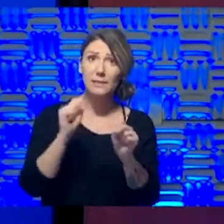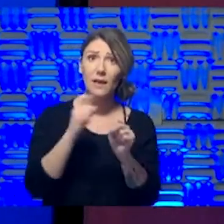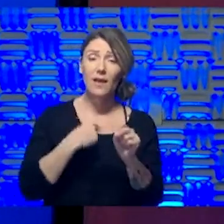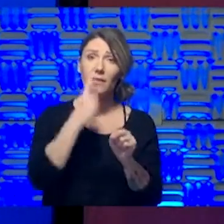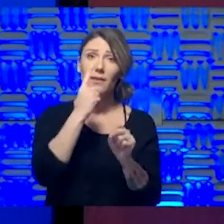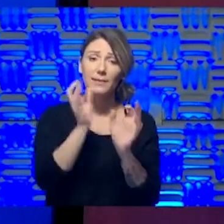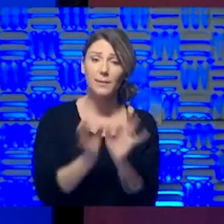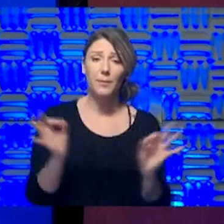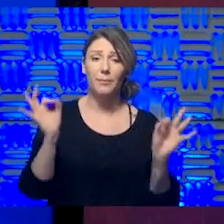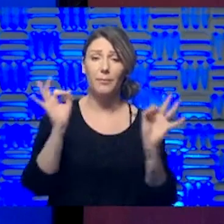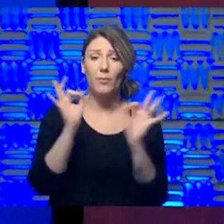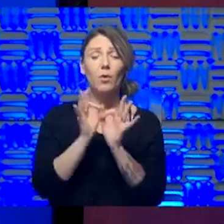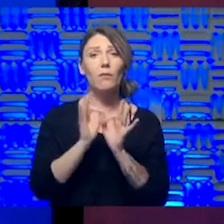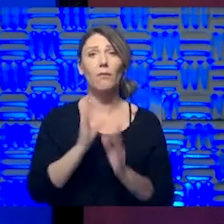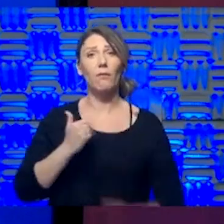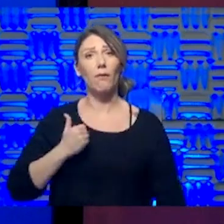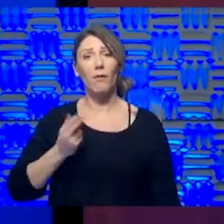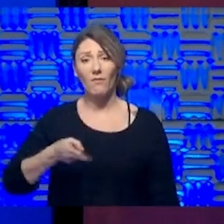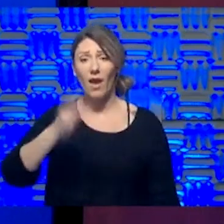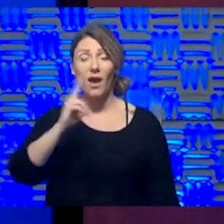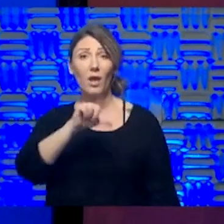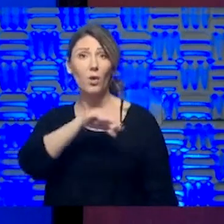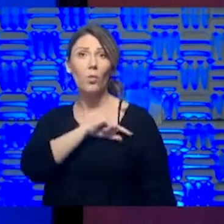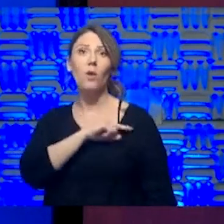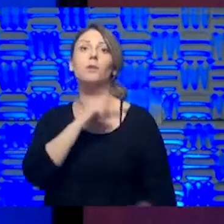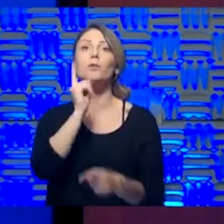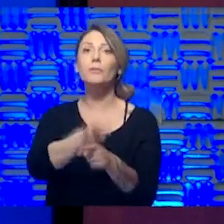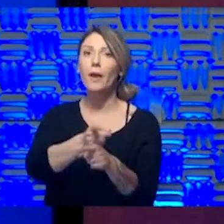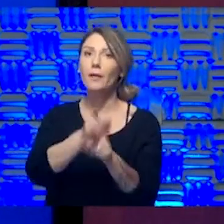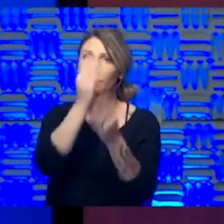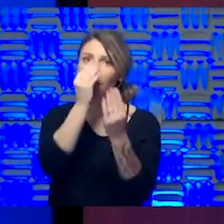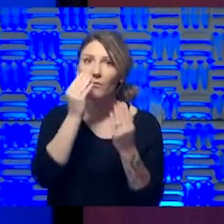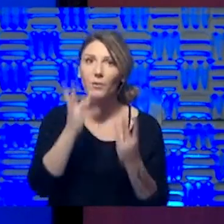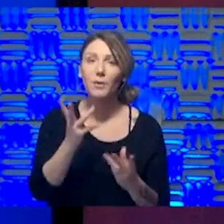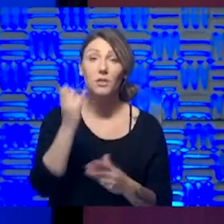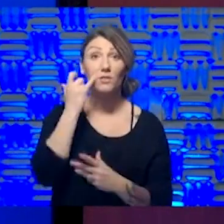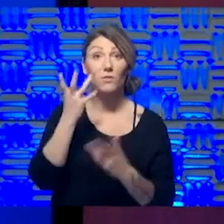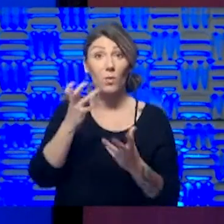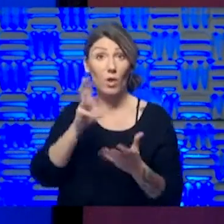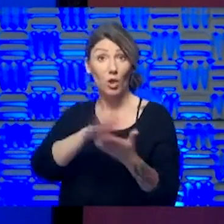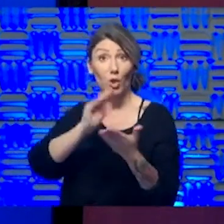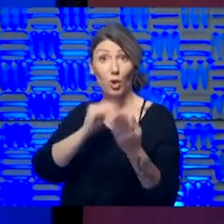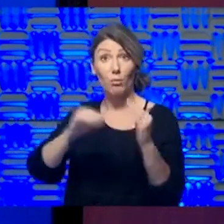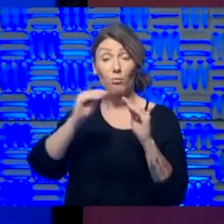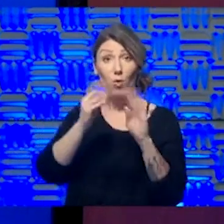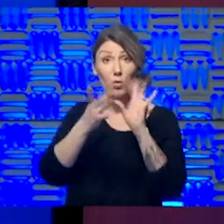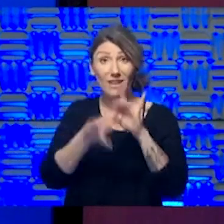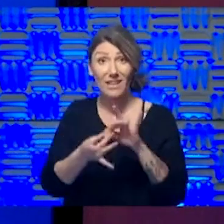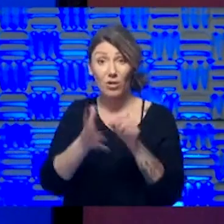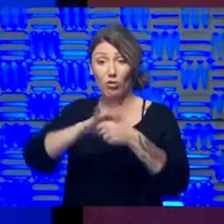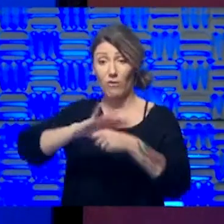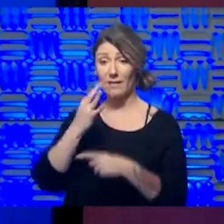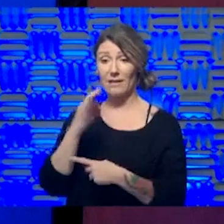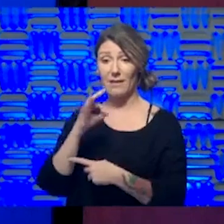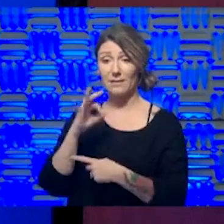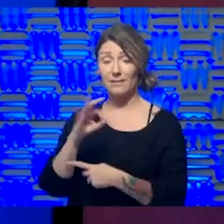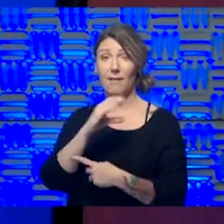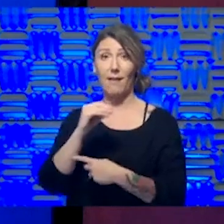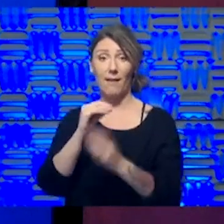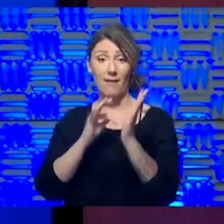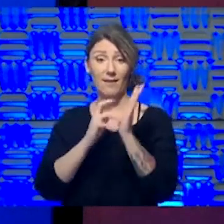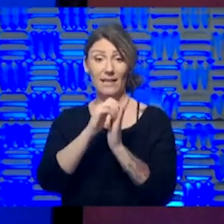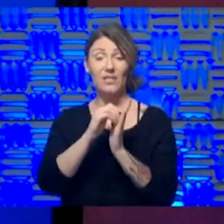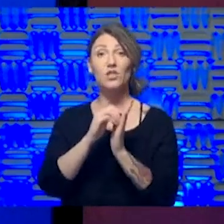people to have high-quality, correct information. And so if people want to learn more about COVID-19 and cancer, the Cancer